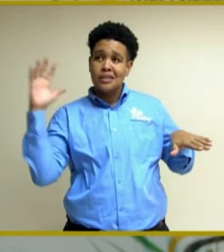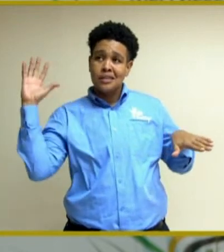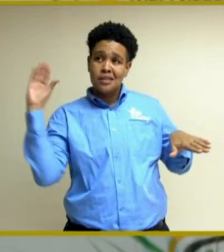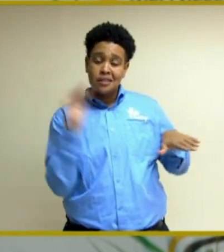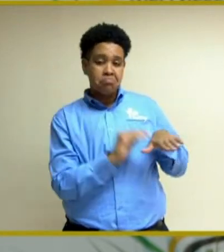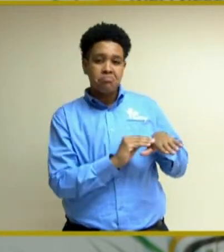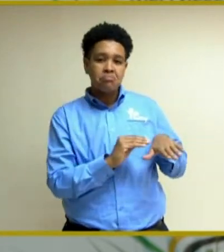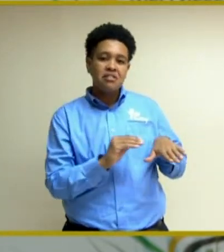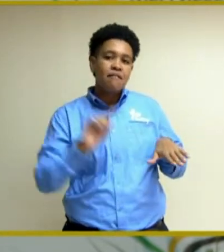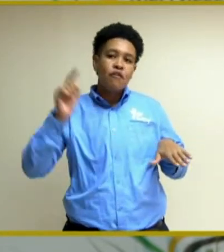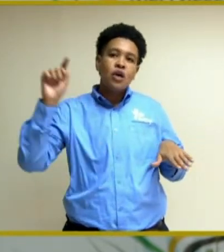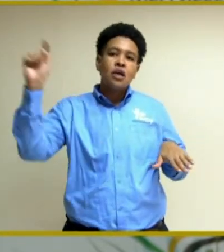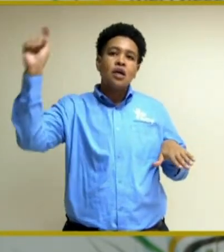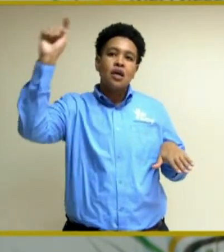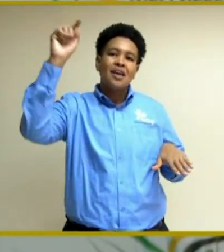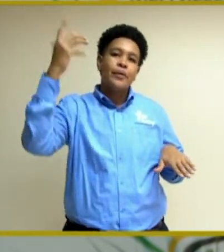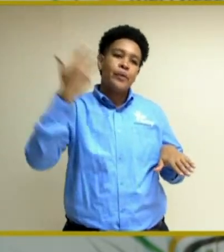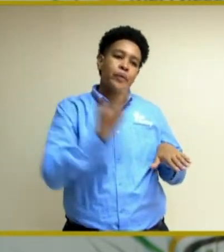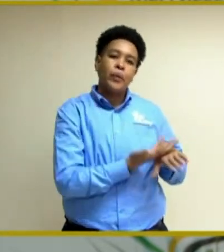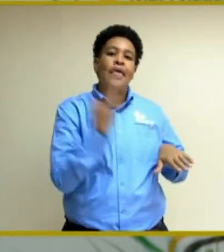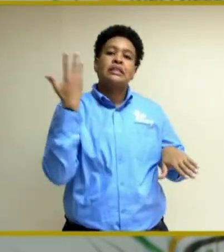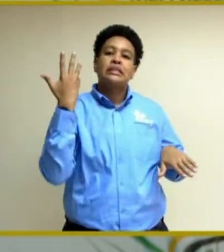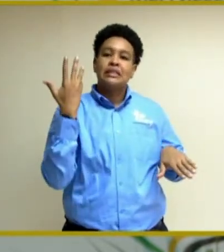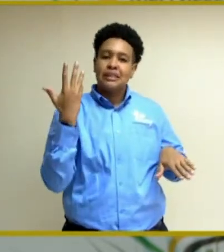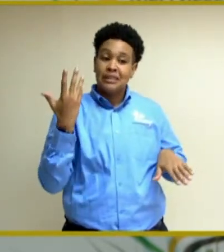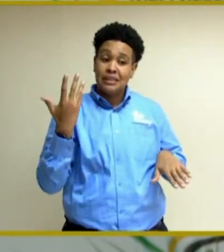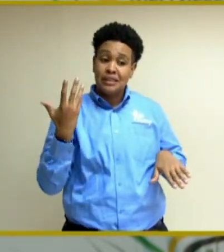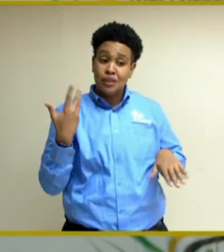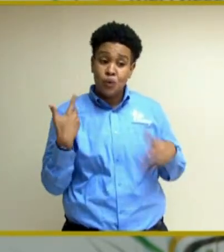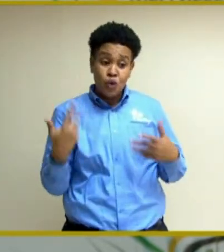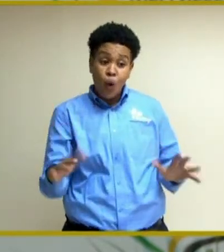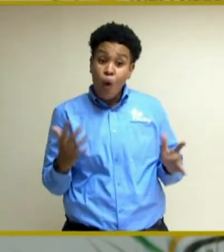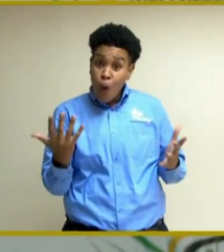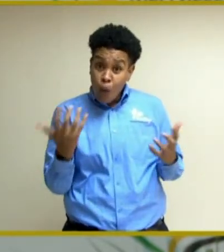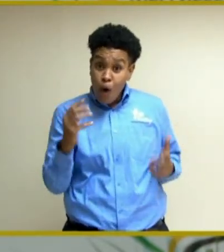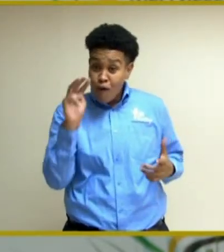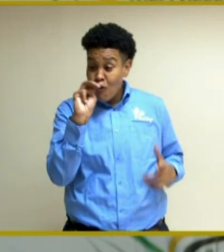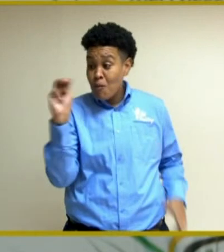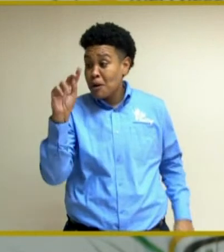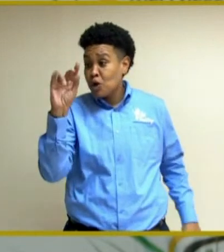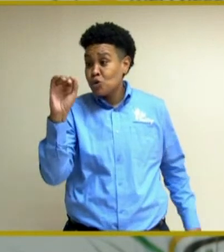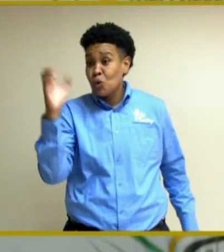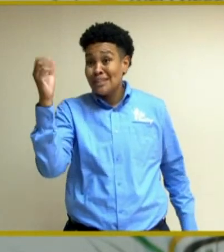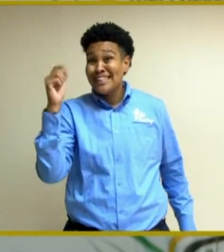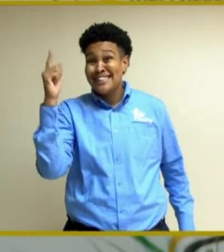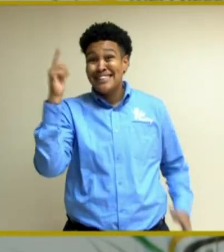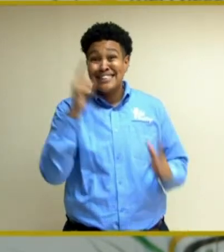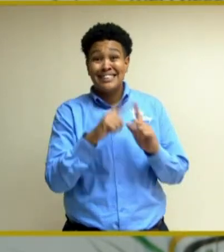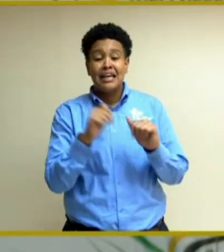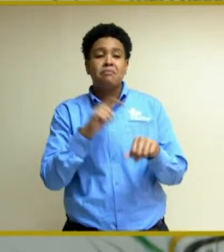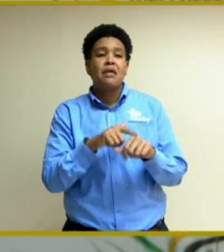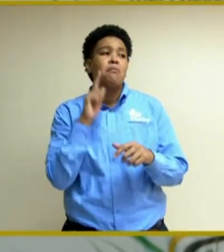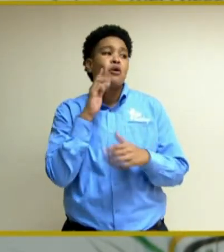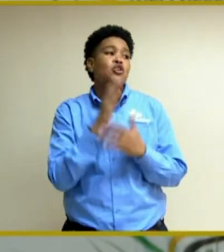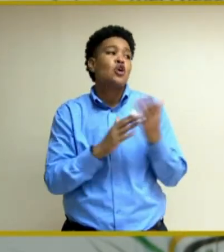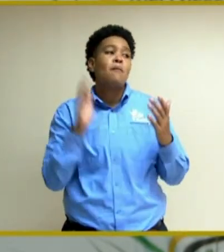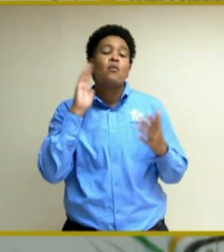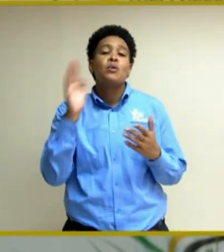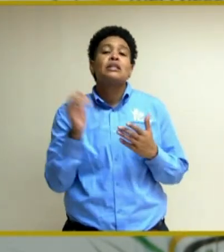ideally. Having said that, we don't want 4 million doses of vaccine at the same time, because some of it will